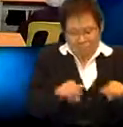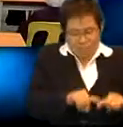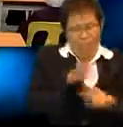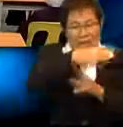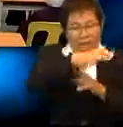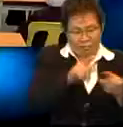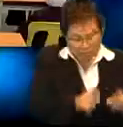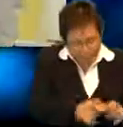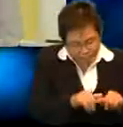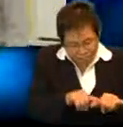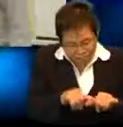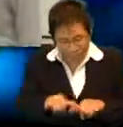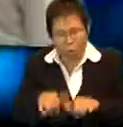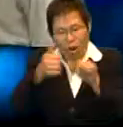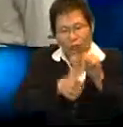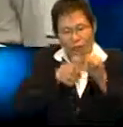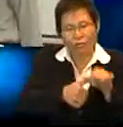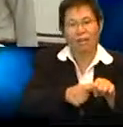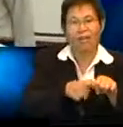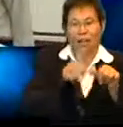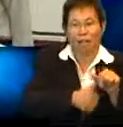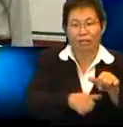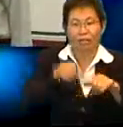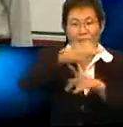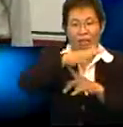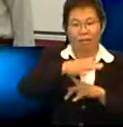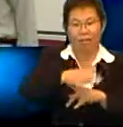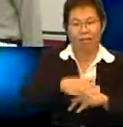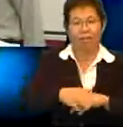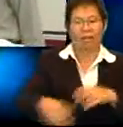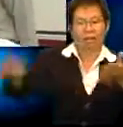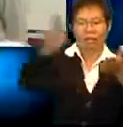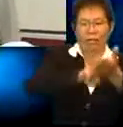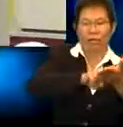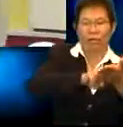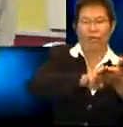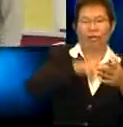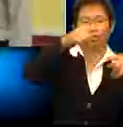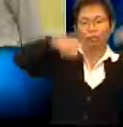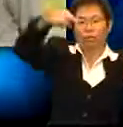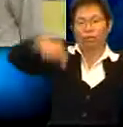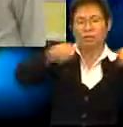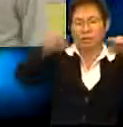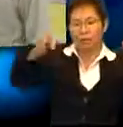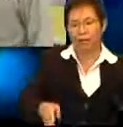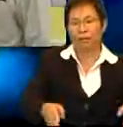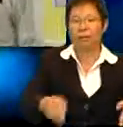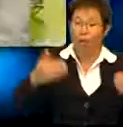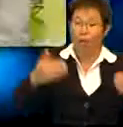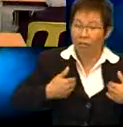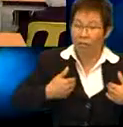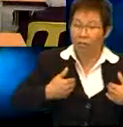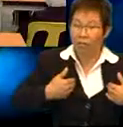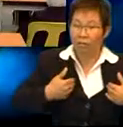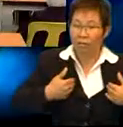measure the length of every leaf and record in the frequency table. Have you